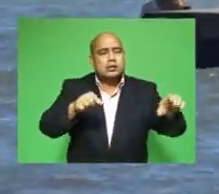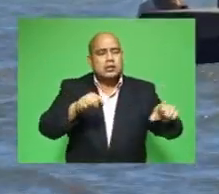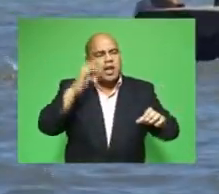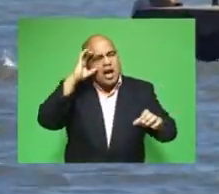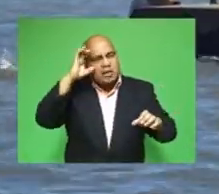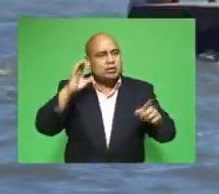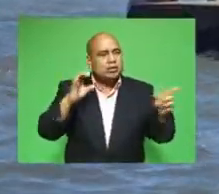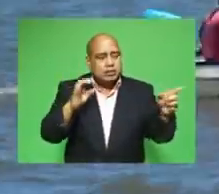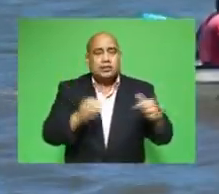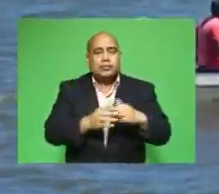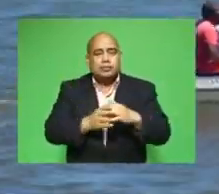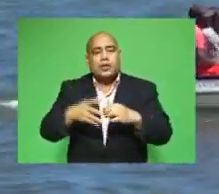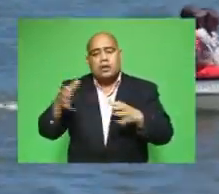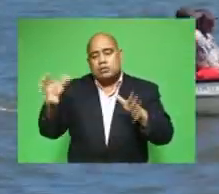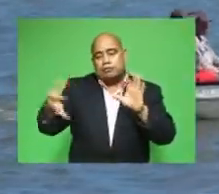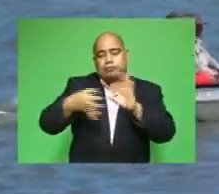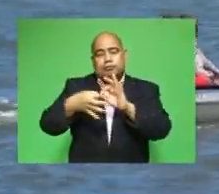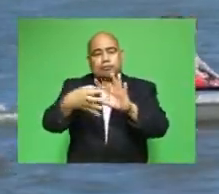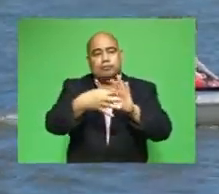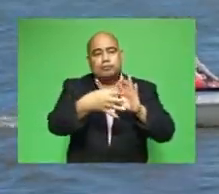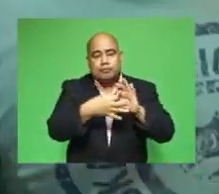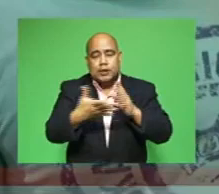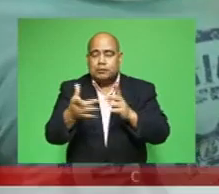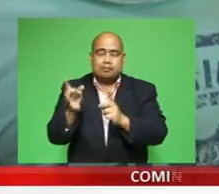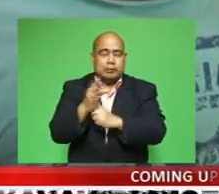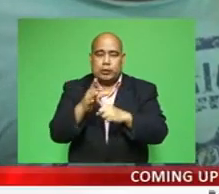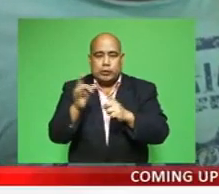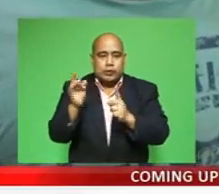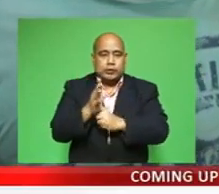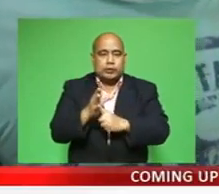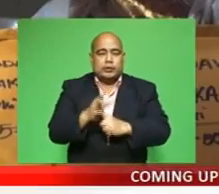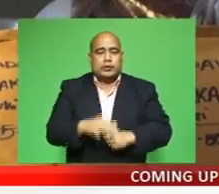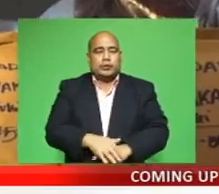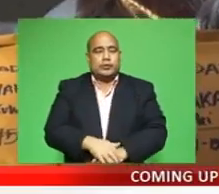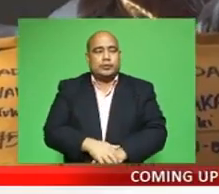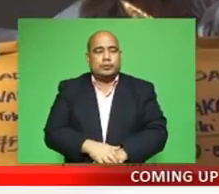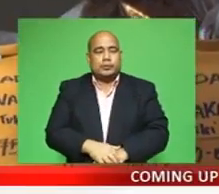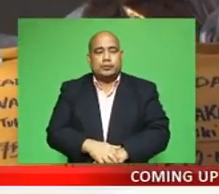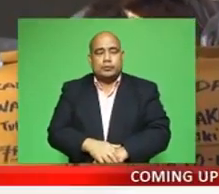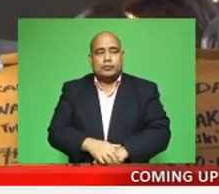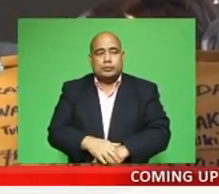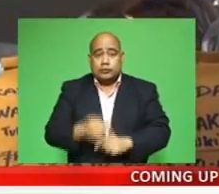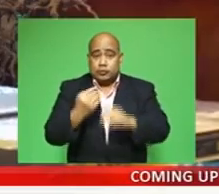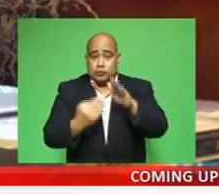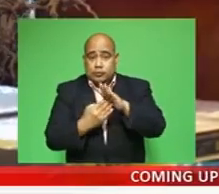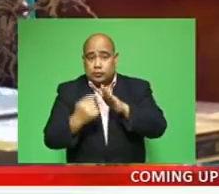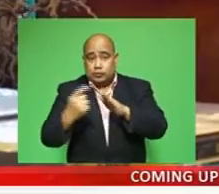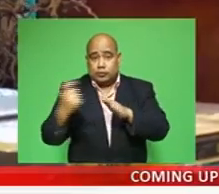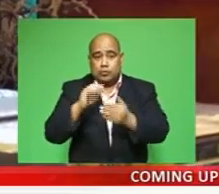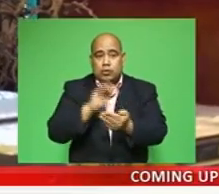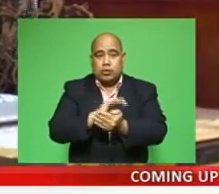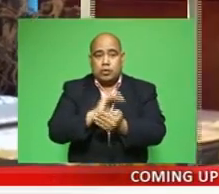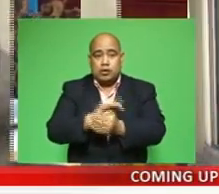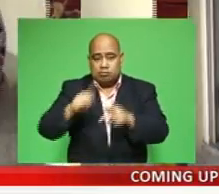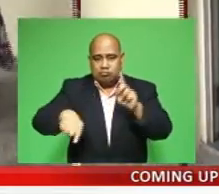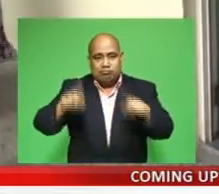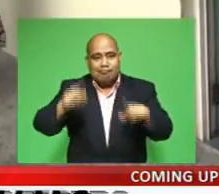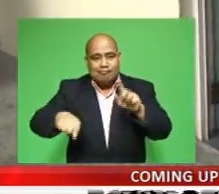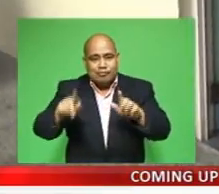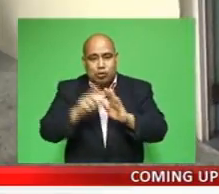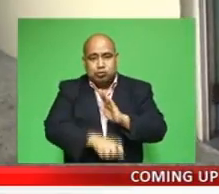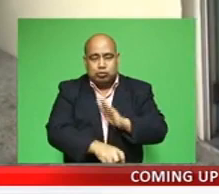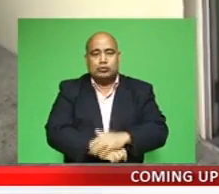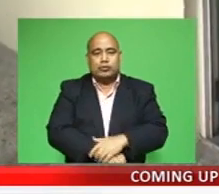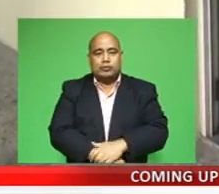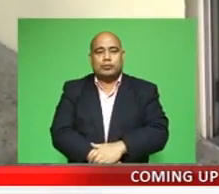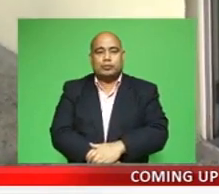critical. Ritika Pratap, FBC News. Up ahead, kava prices vary, say sellers,